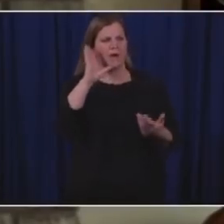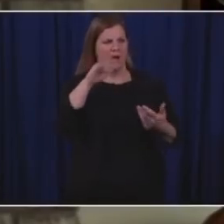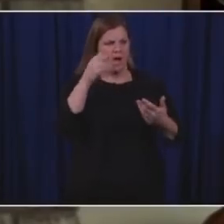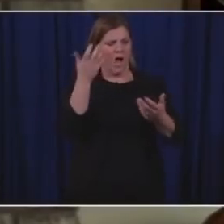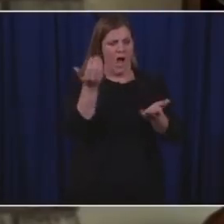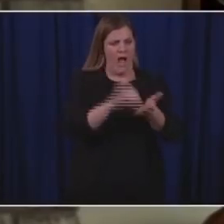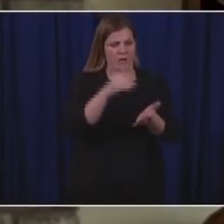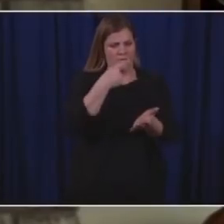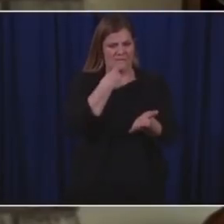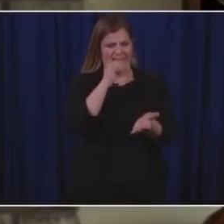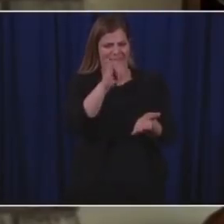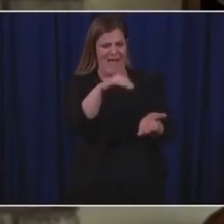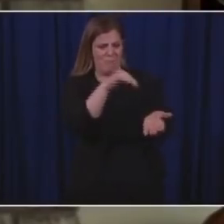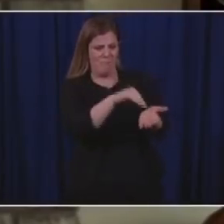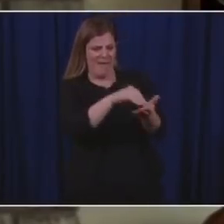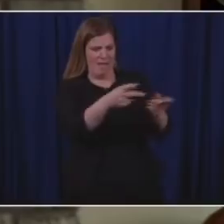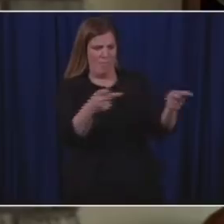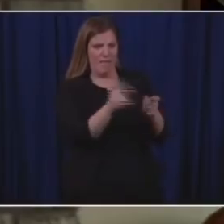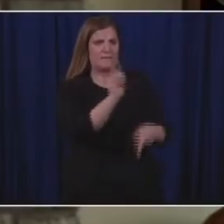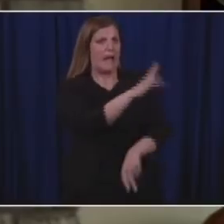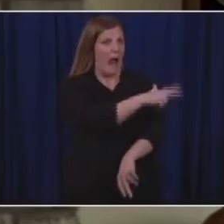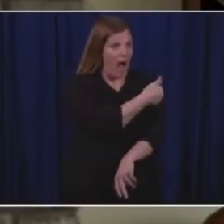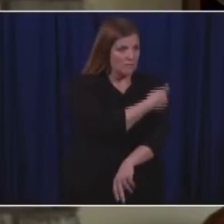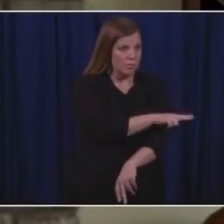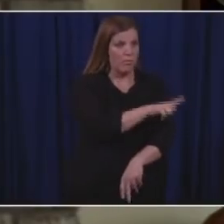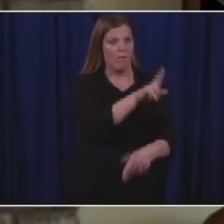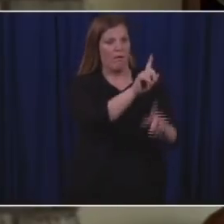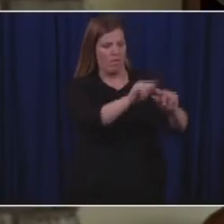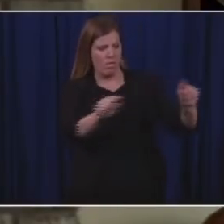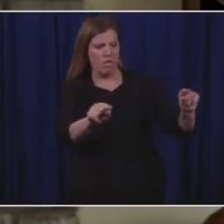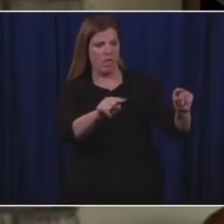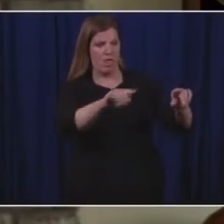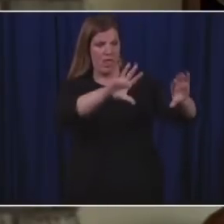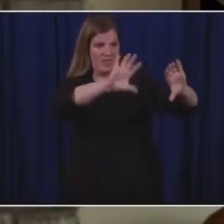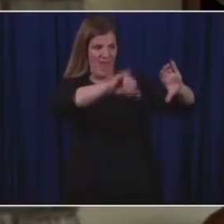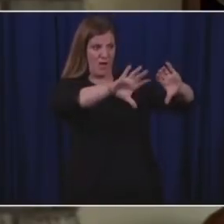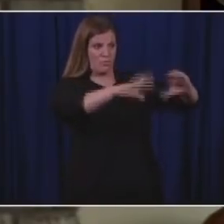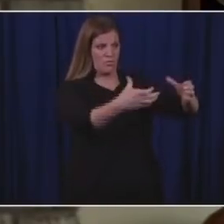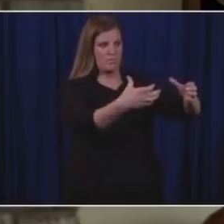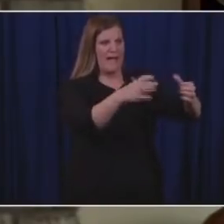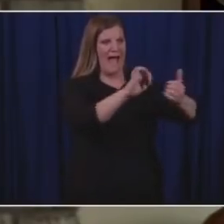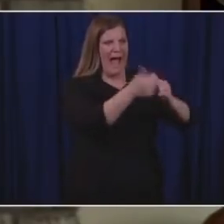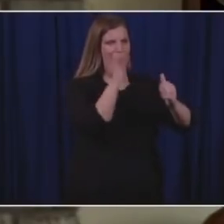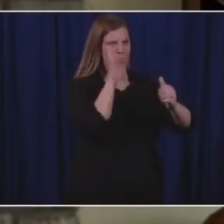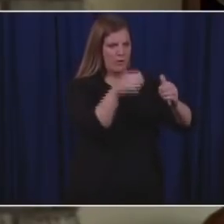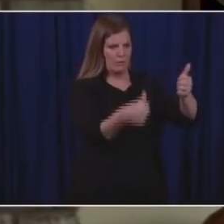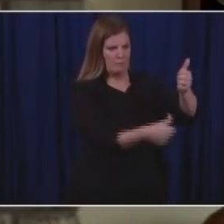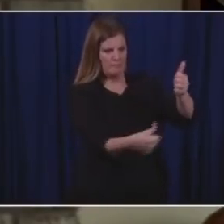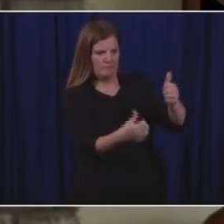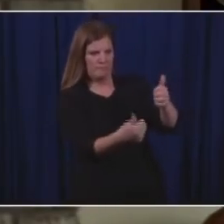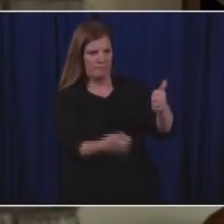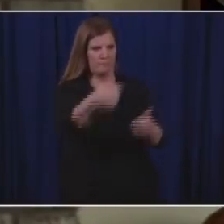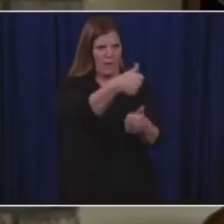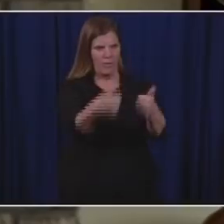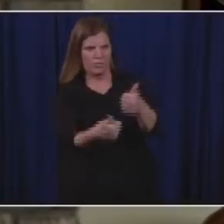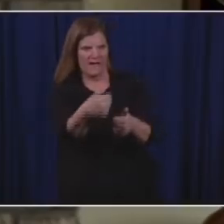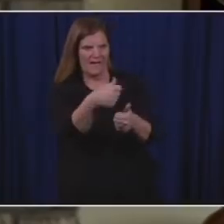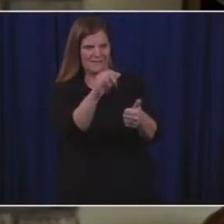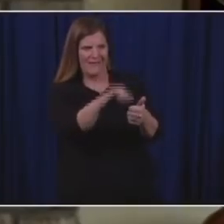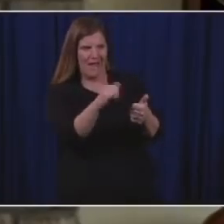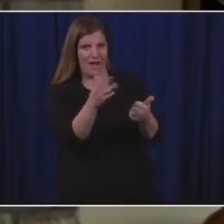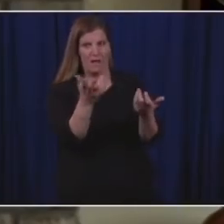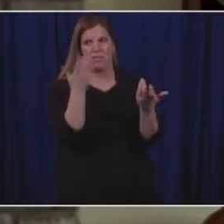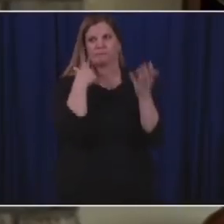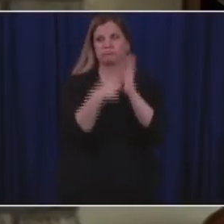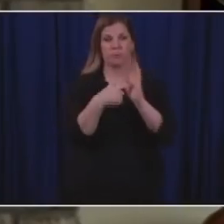medical facilities, a hospital, for example. Would you be starting with those folks who work at the ICU? And then who makes that